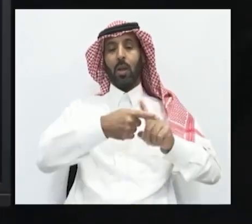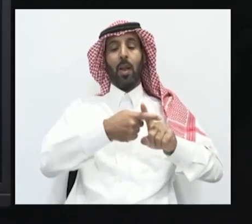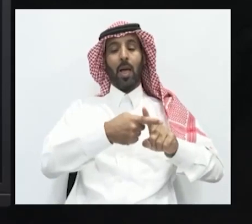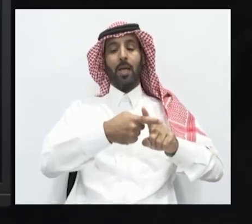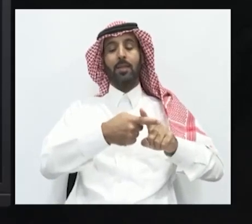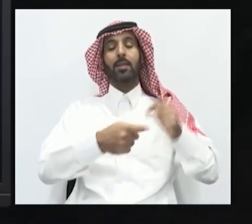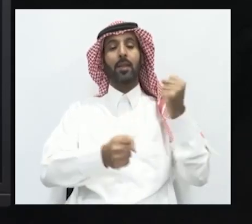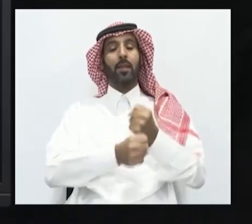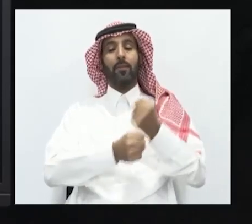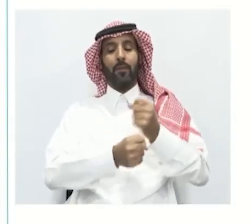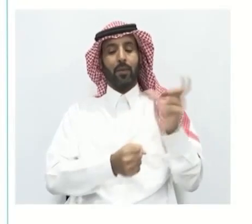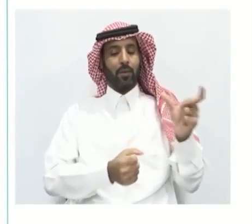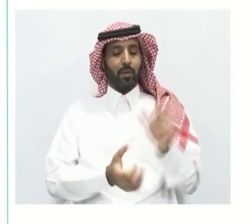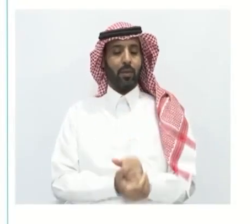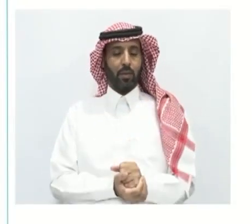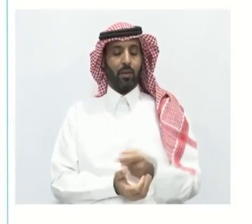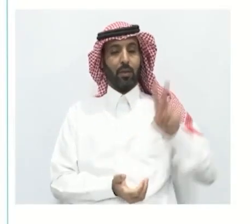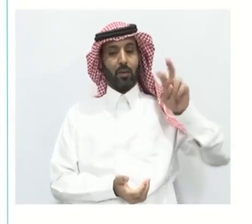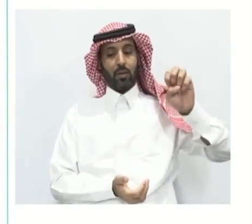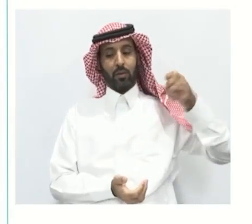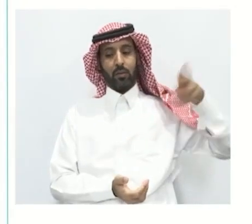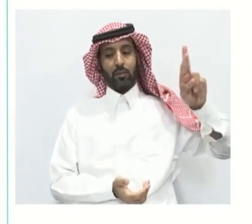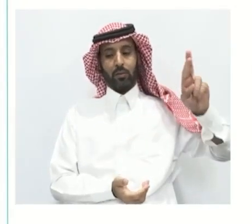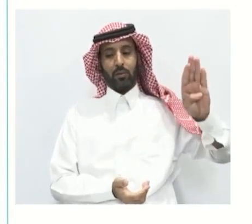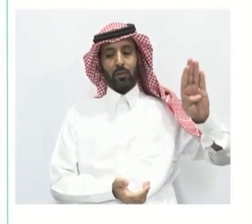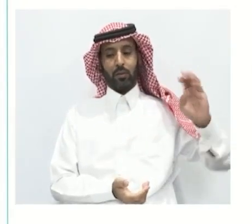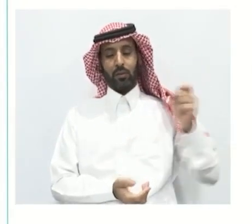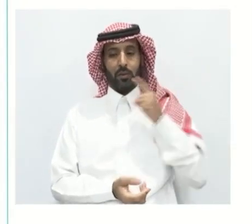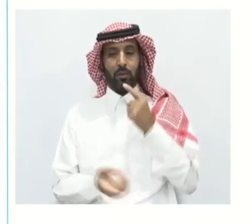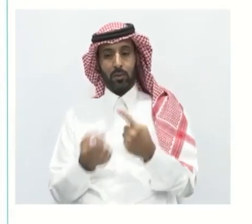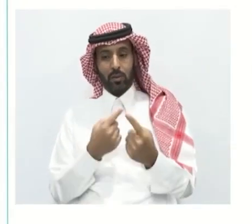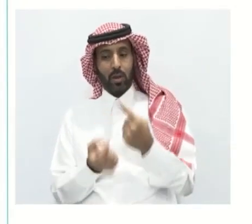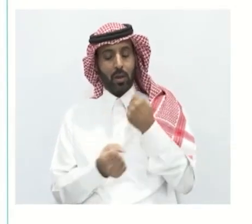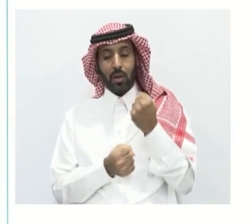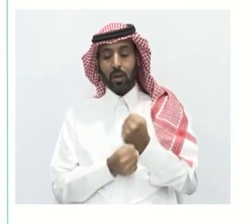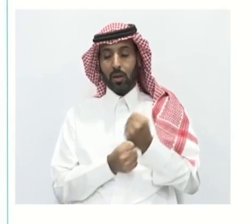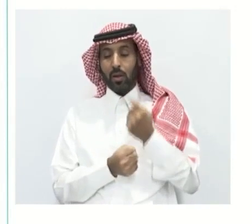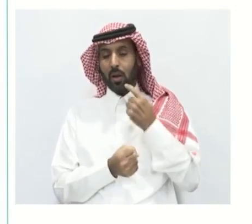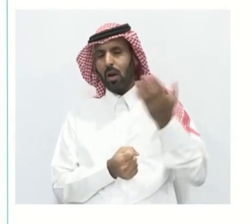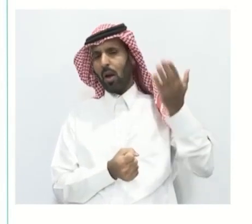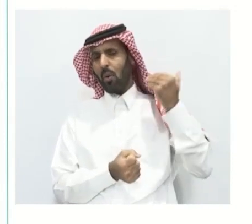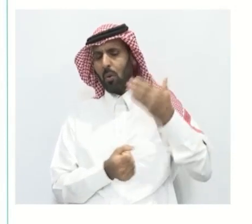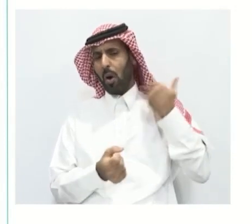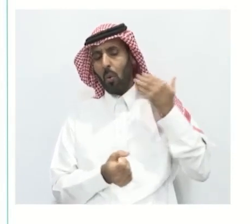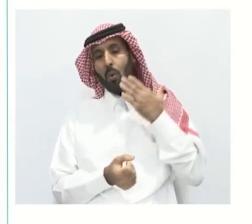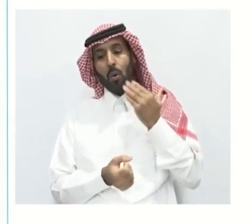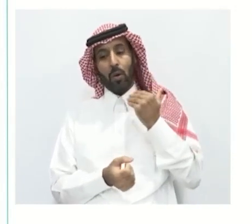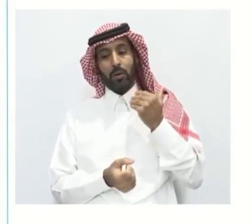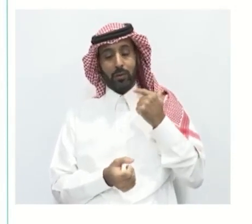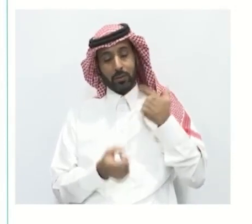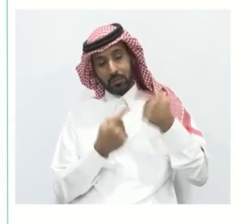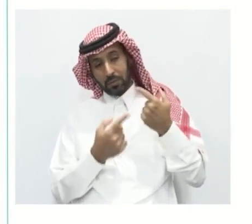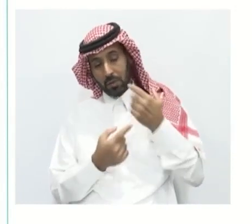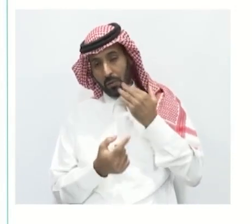that? Oh, and would plus the verb to talk about past habits that are no